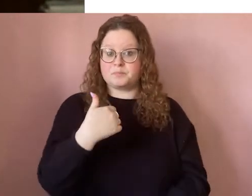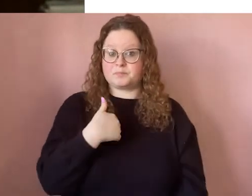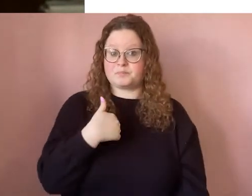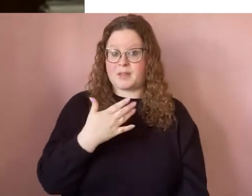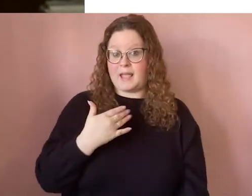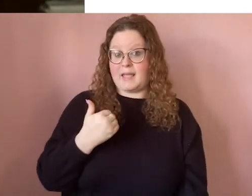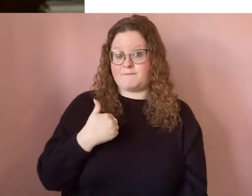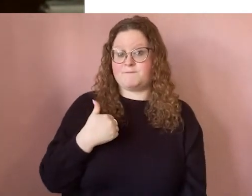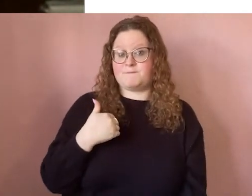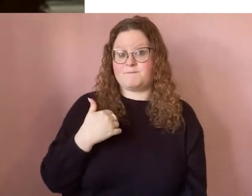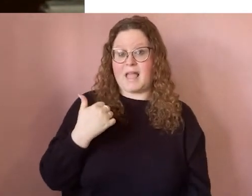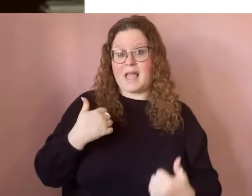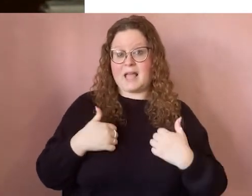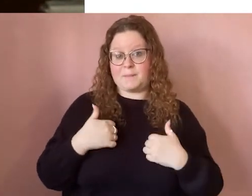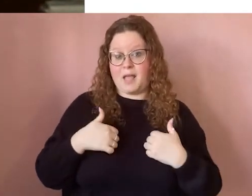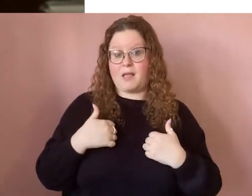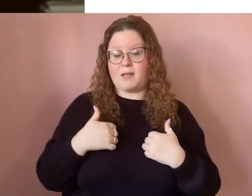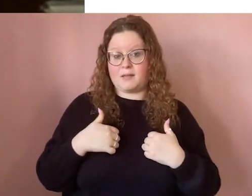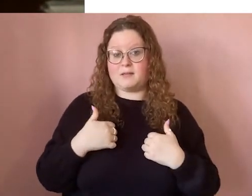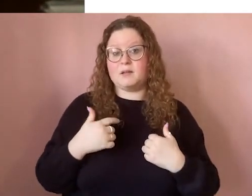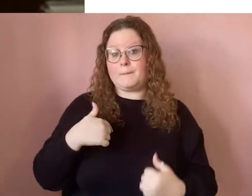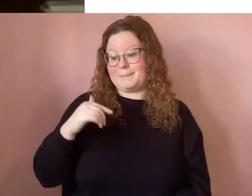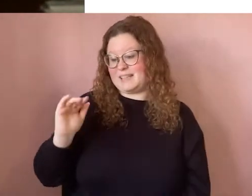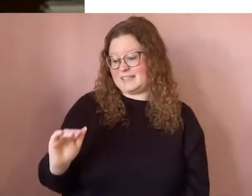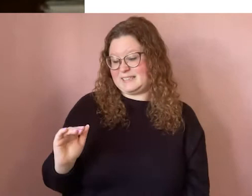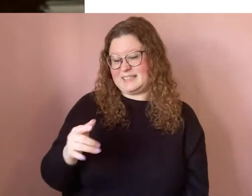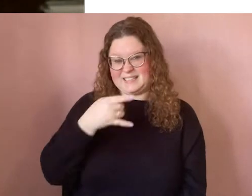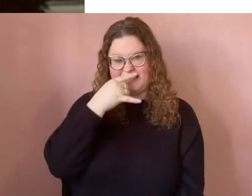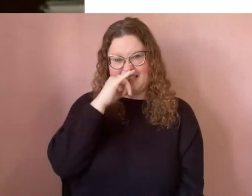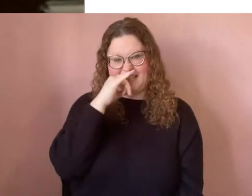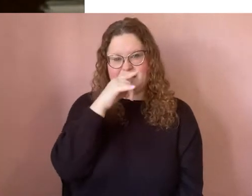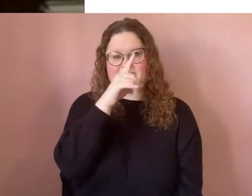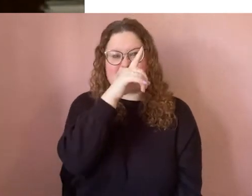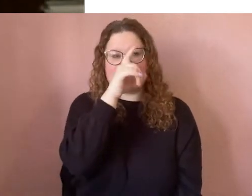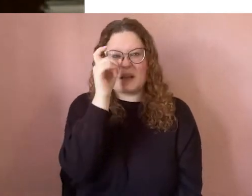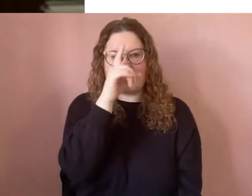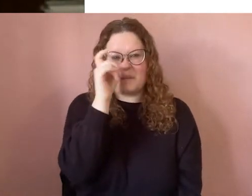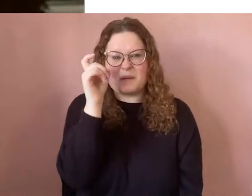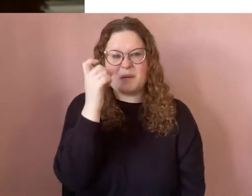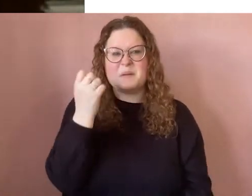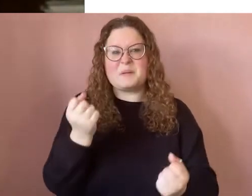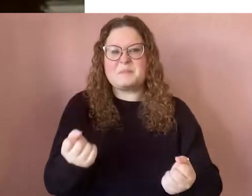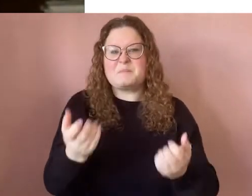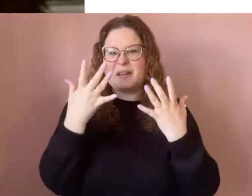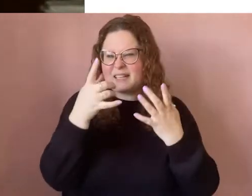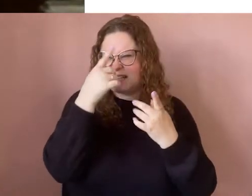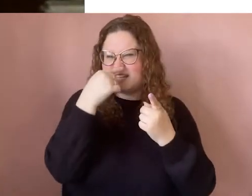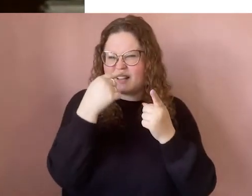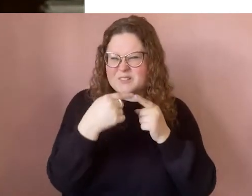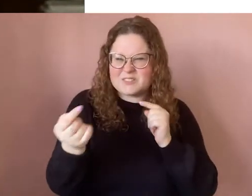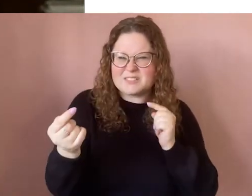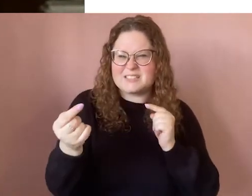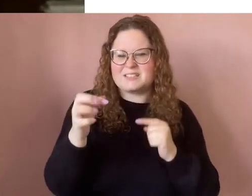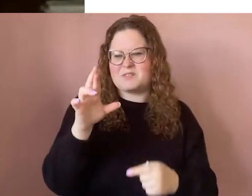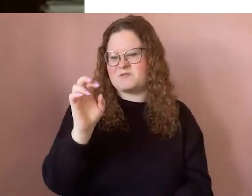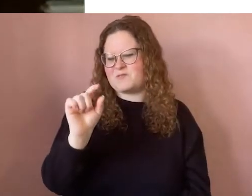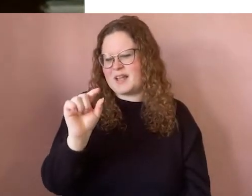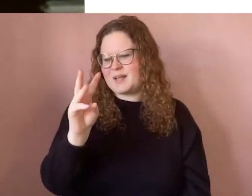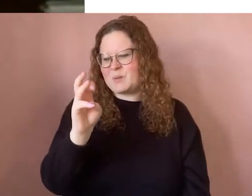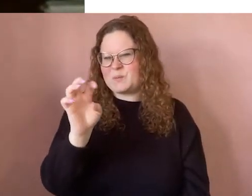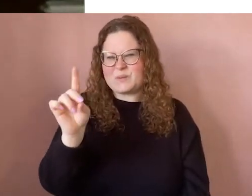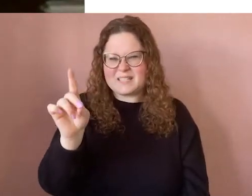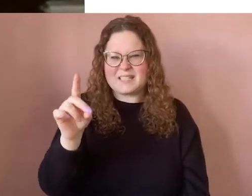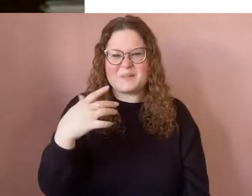was a kid, I had a lot of trouble every summer through the fall with ragweed and allergies,